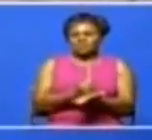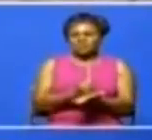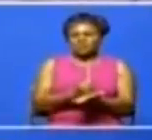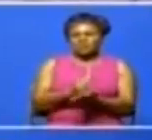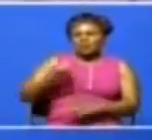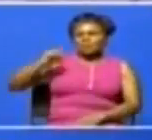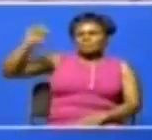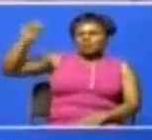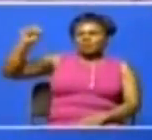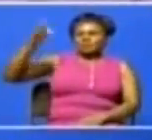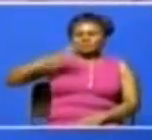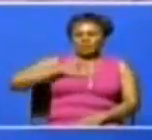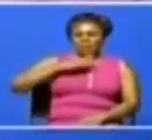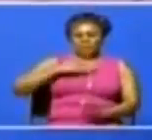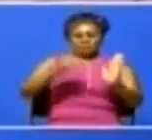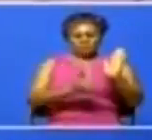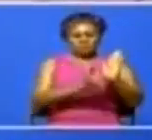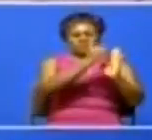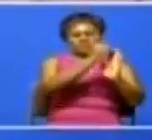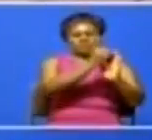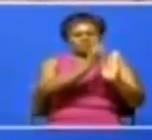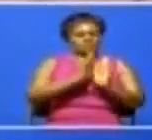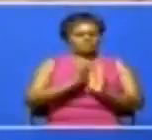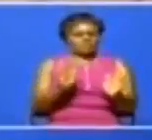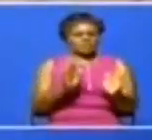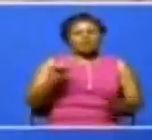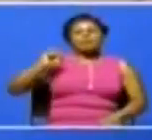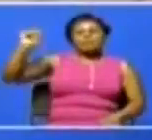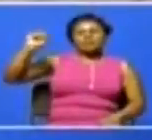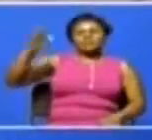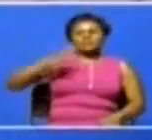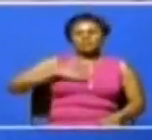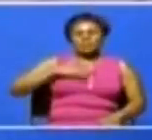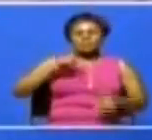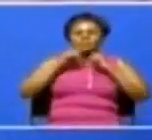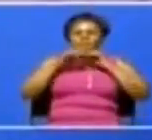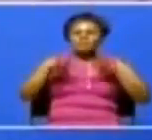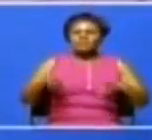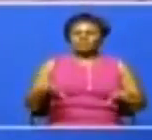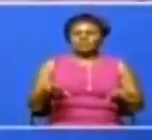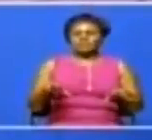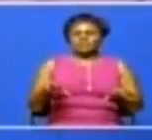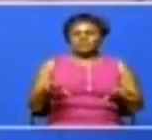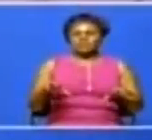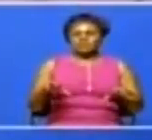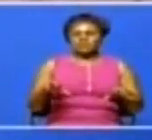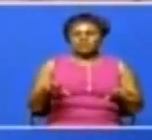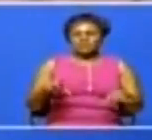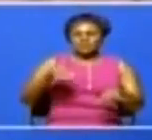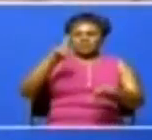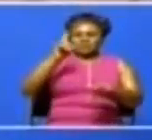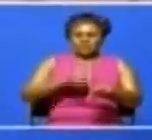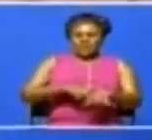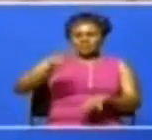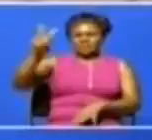Siasa yetu ni maendeleo. Siasa yetu ni ugatuzi. Na tukiingia muhula